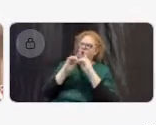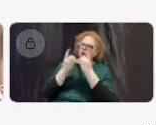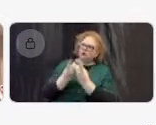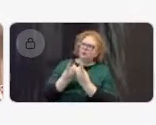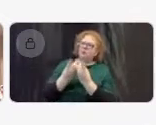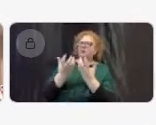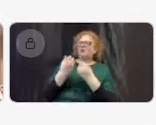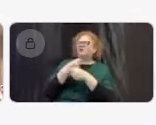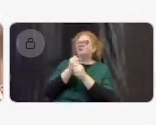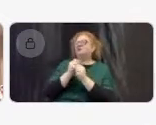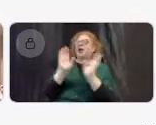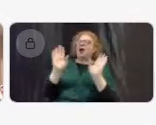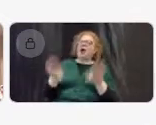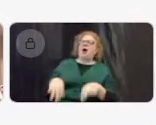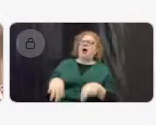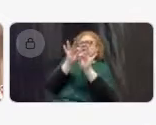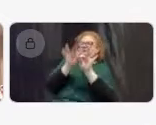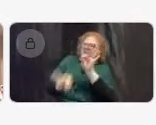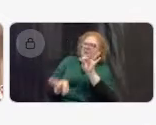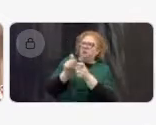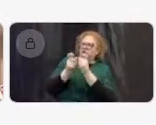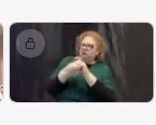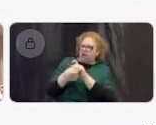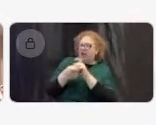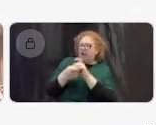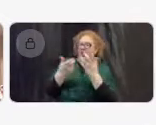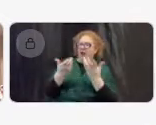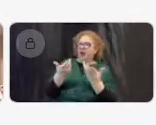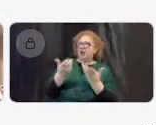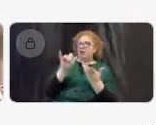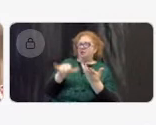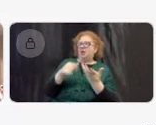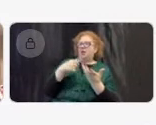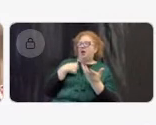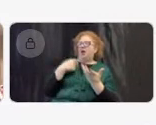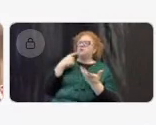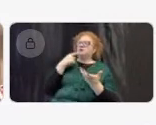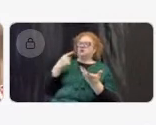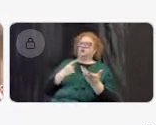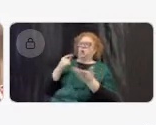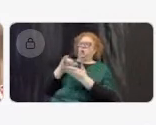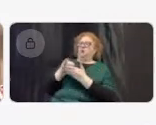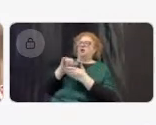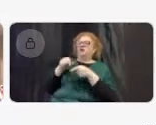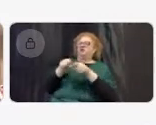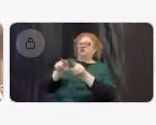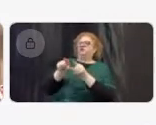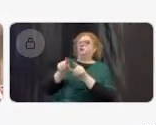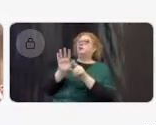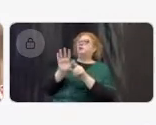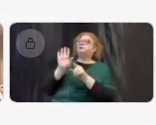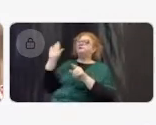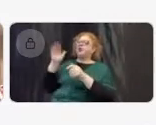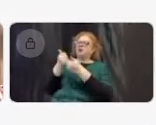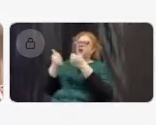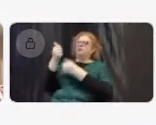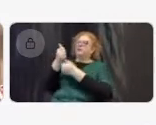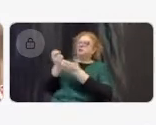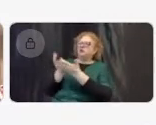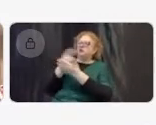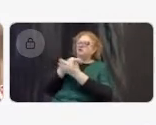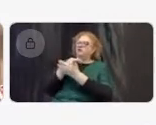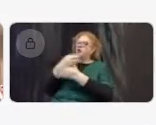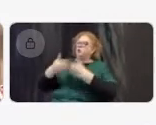simple changes, how's that? What I'm being told, that is done under administrative review process. There is an administrative review